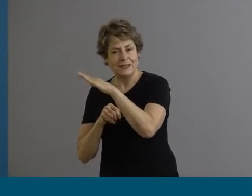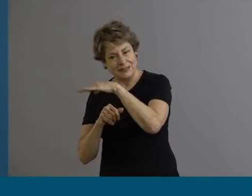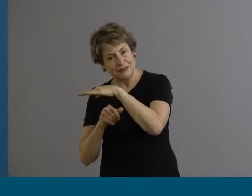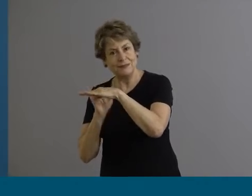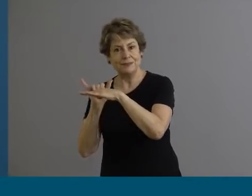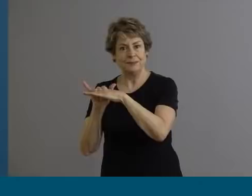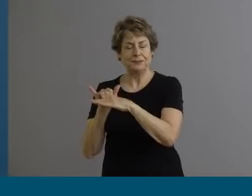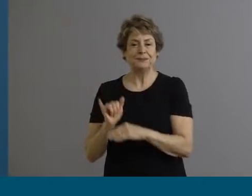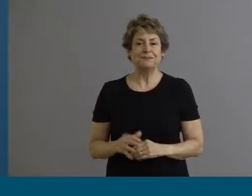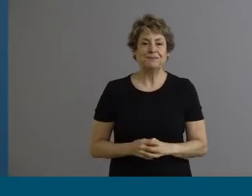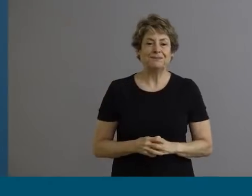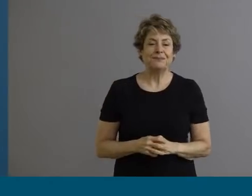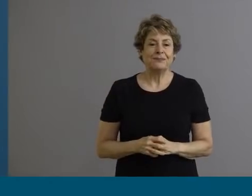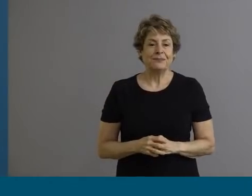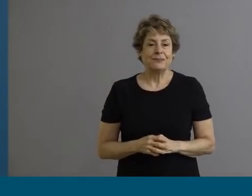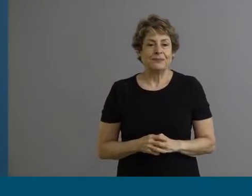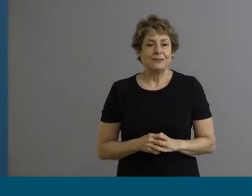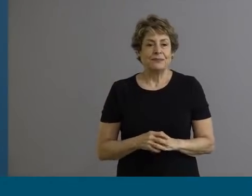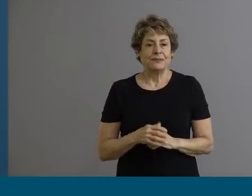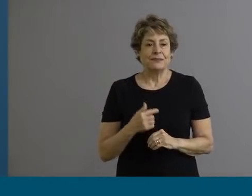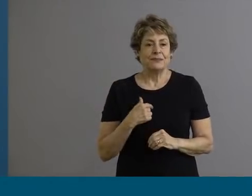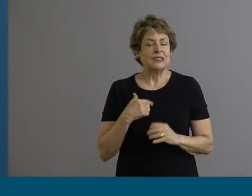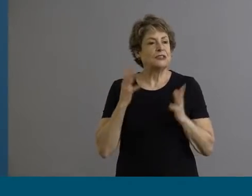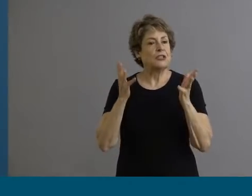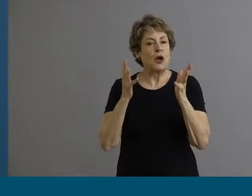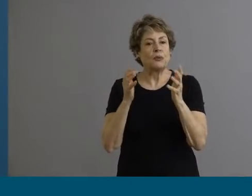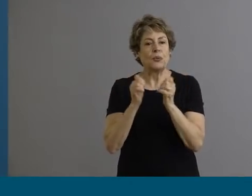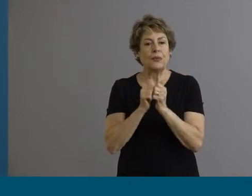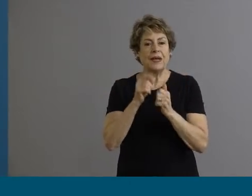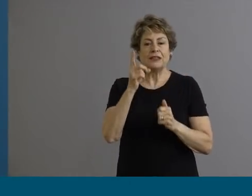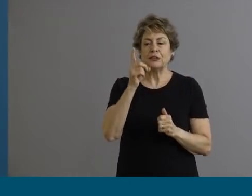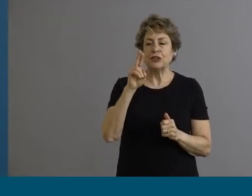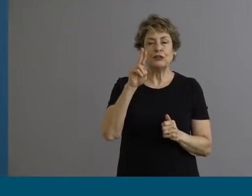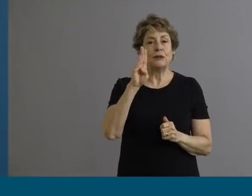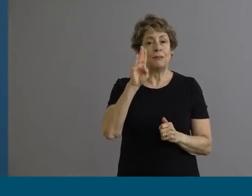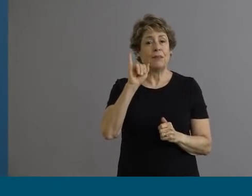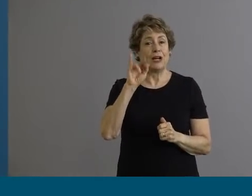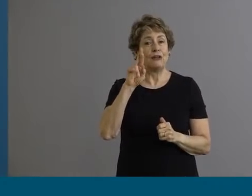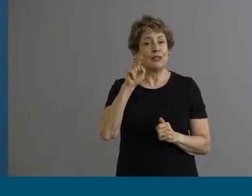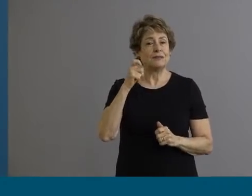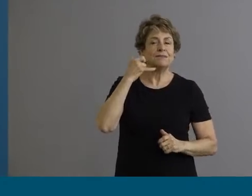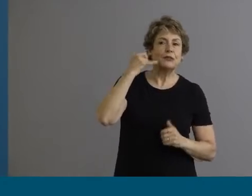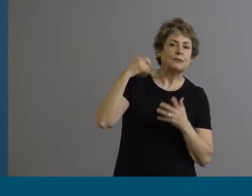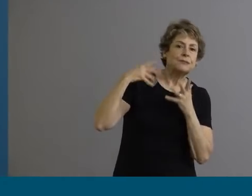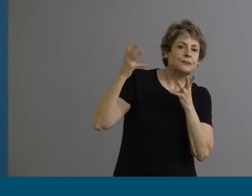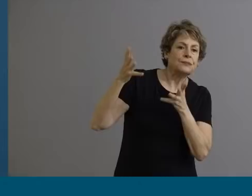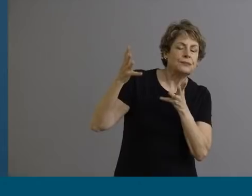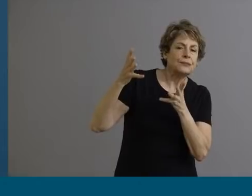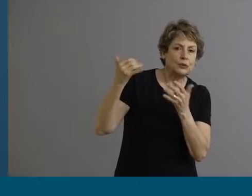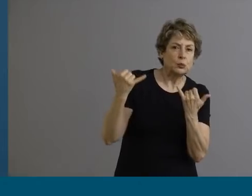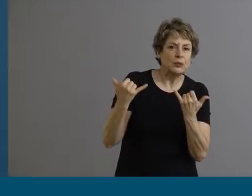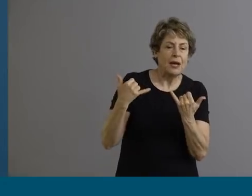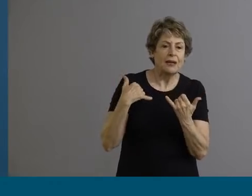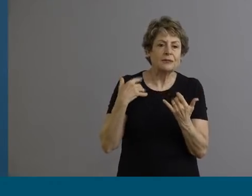Dr. Birx for the time that she spent in Arizona. I want to thank her for what she shared on the model that